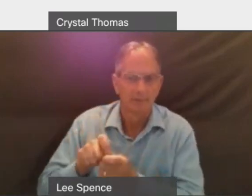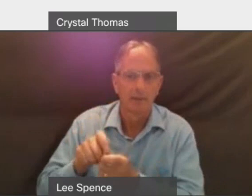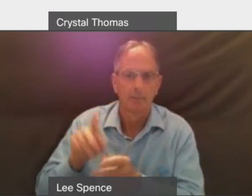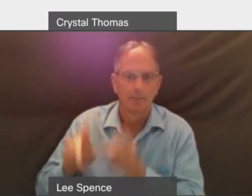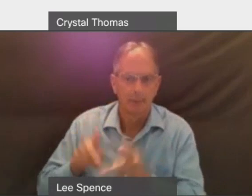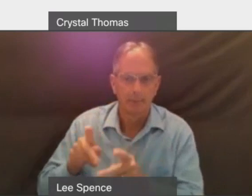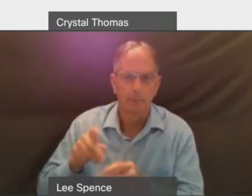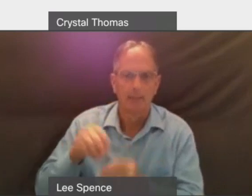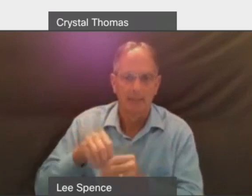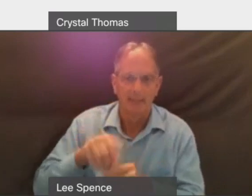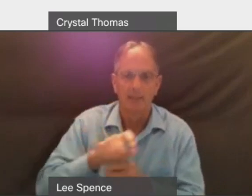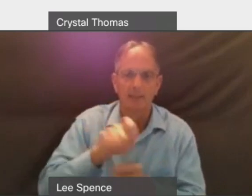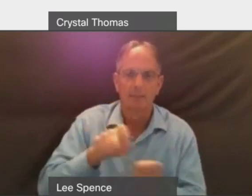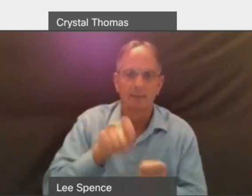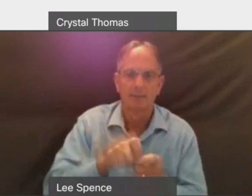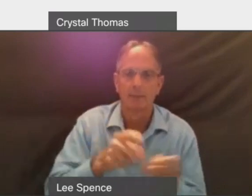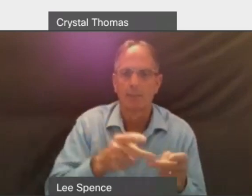and